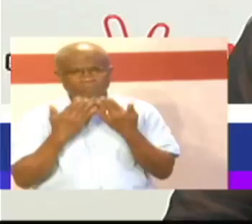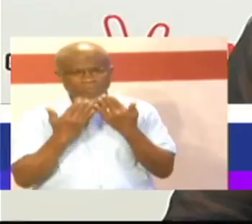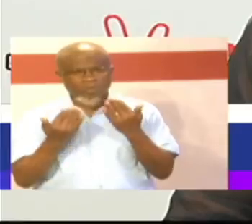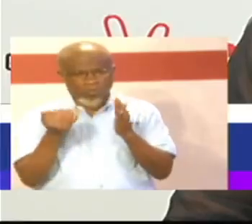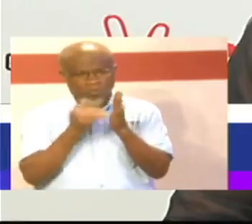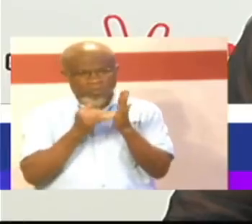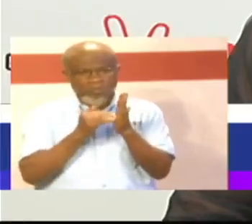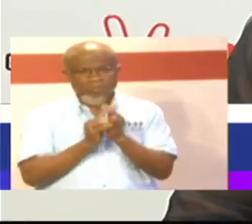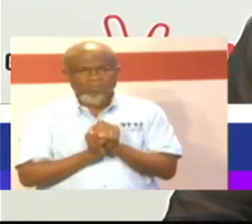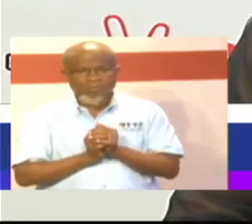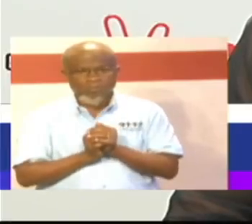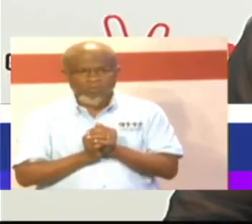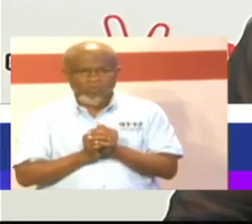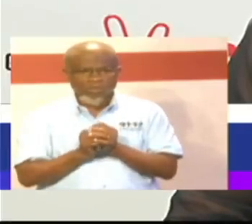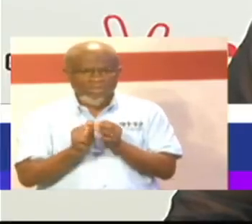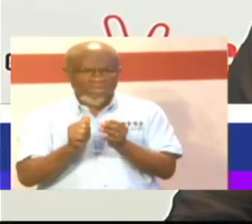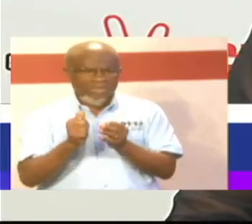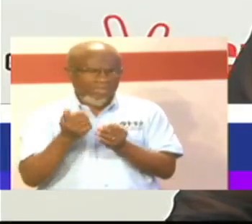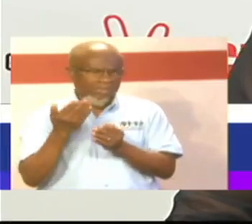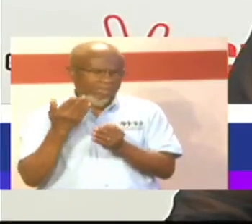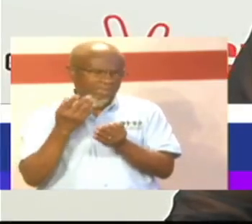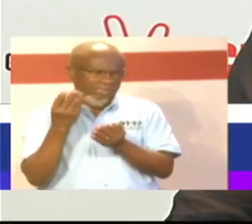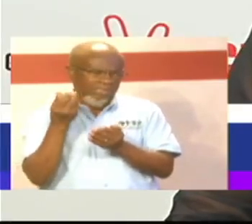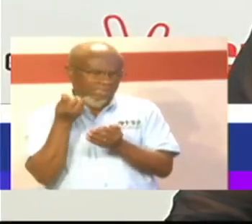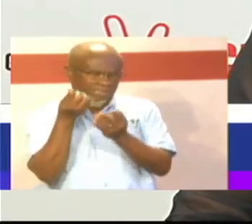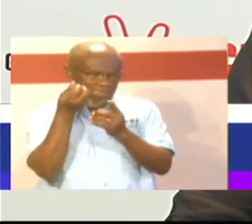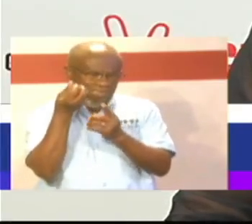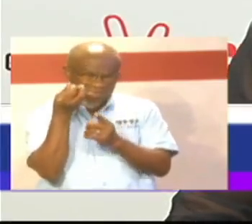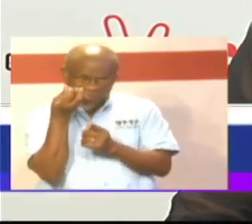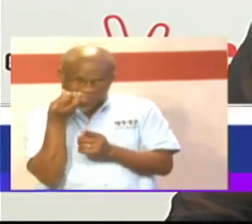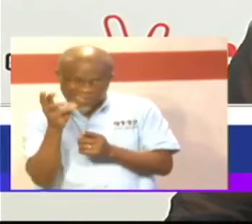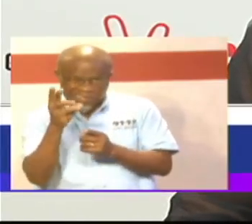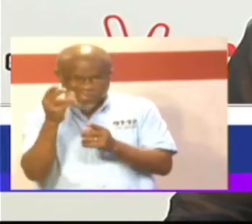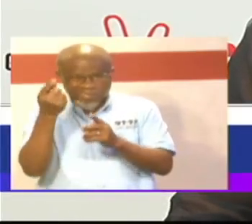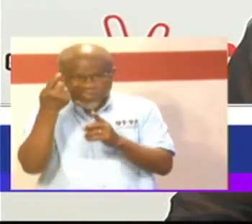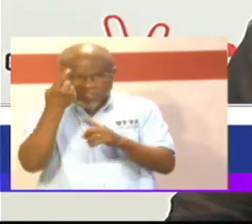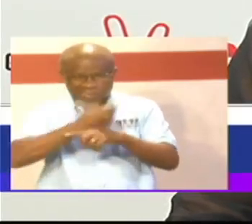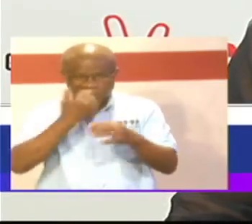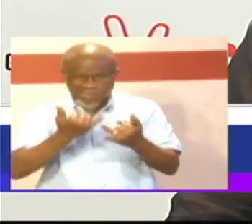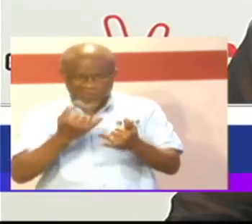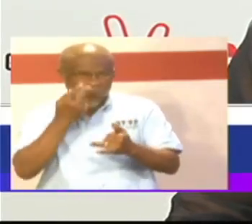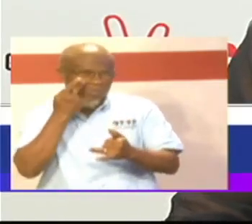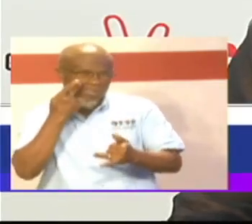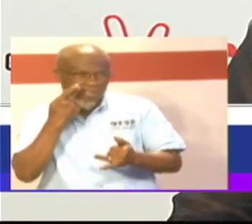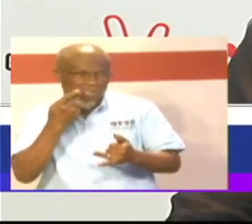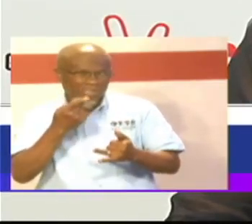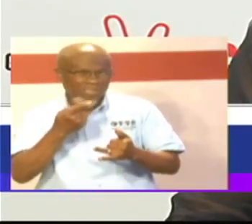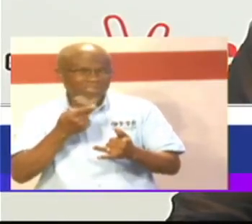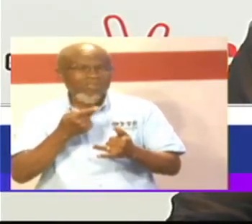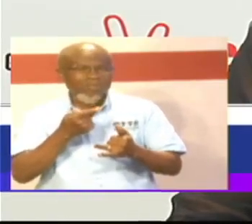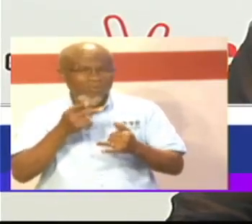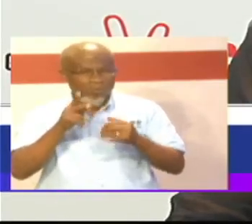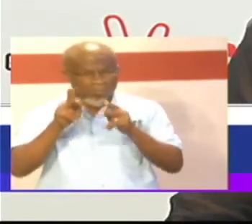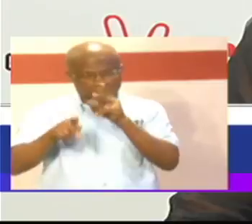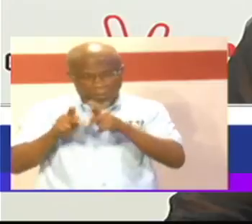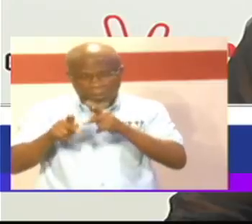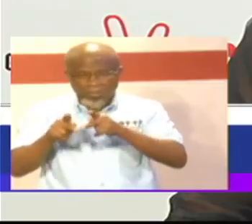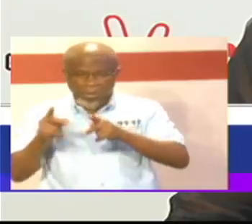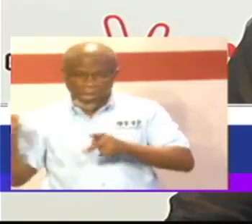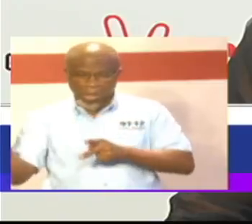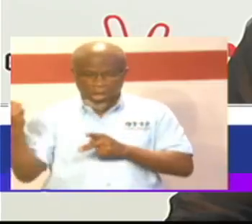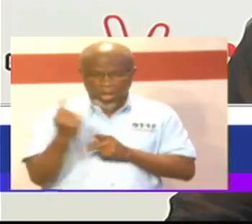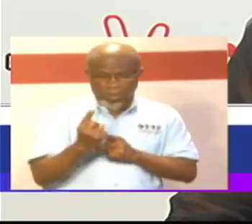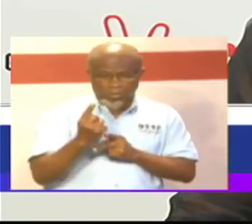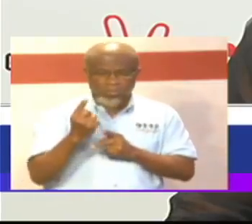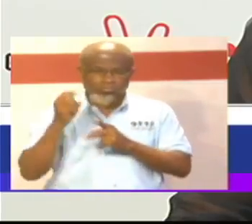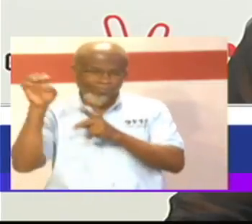Over the last 16 days, there has been a consistent trend of persons presenting or entering the accident